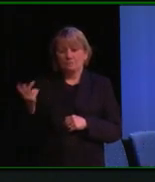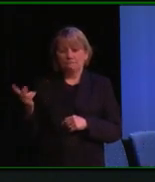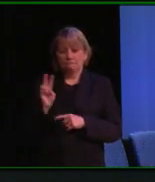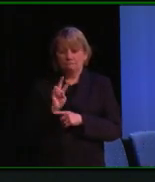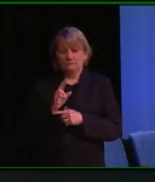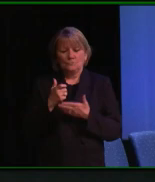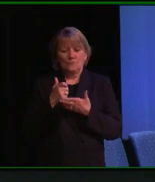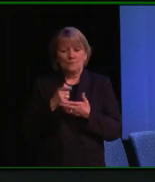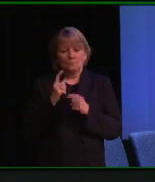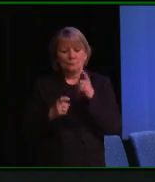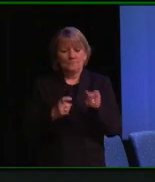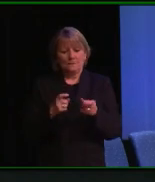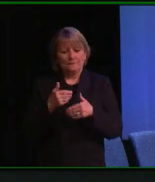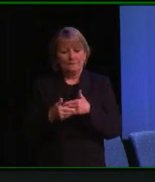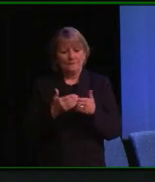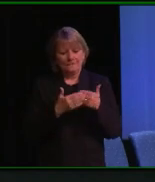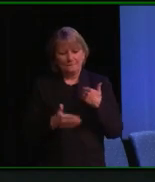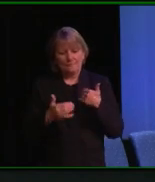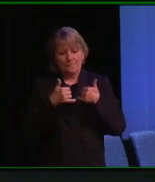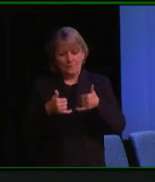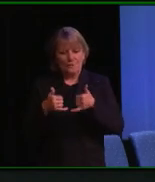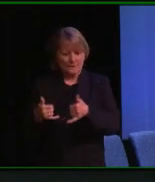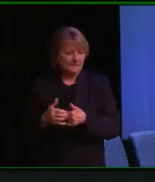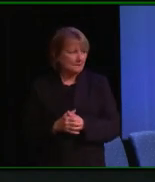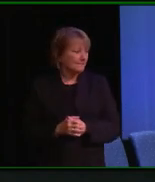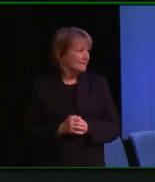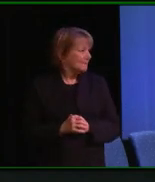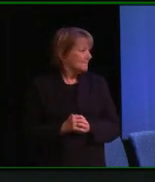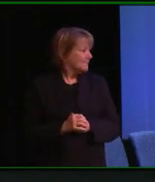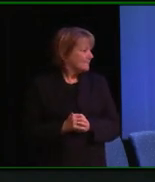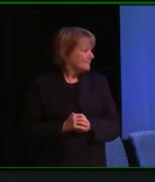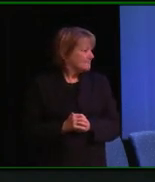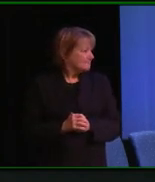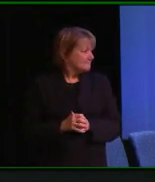to help present the next award.